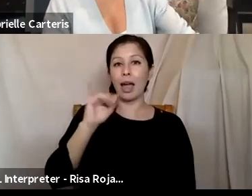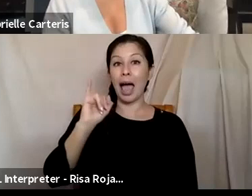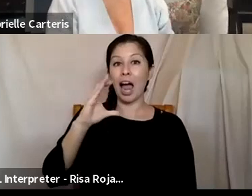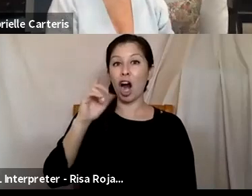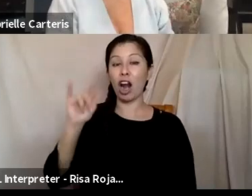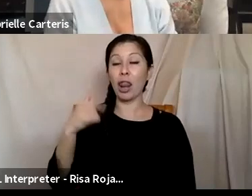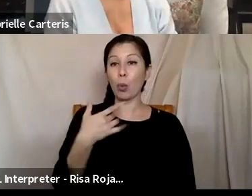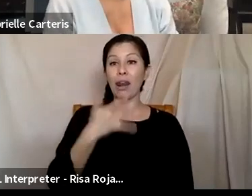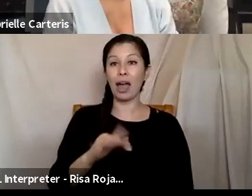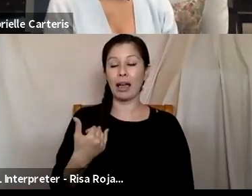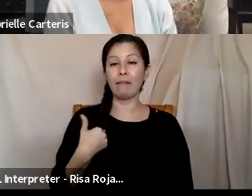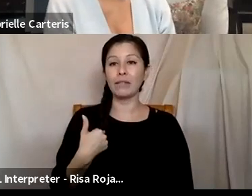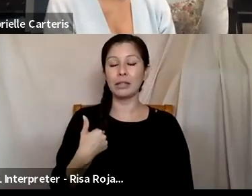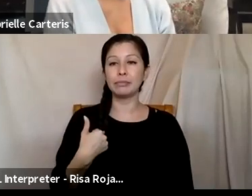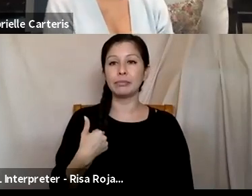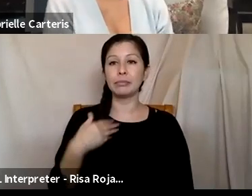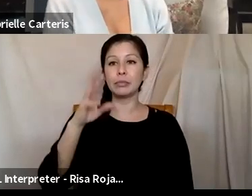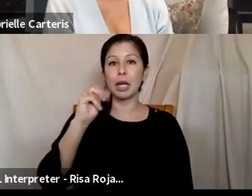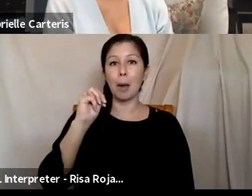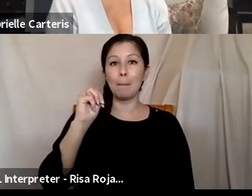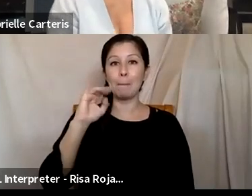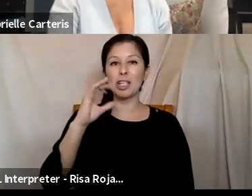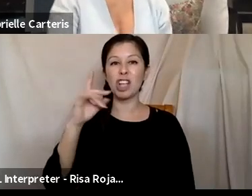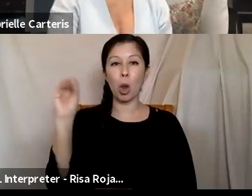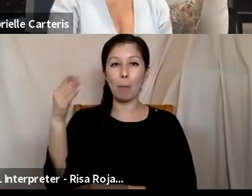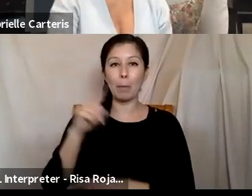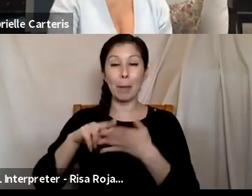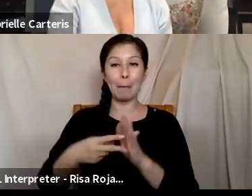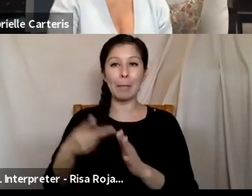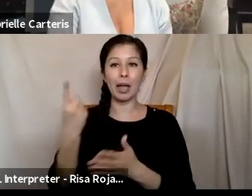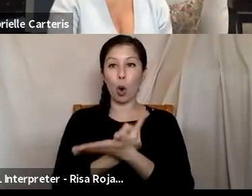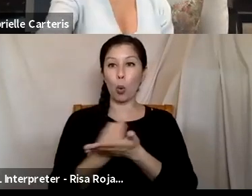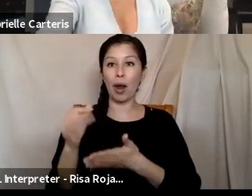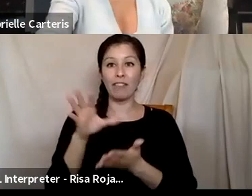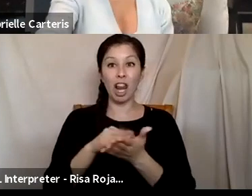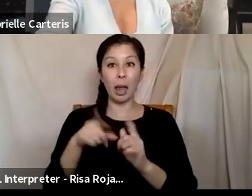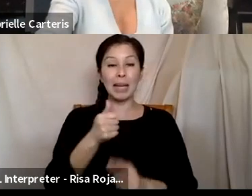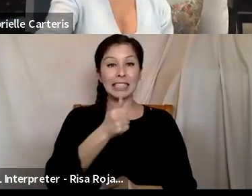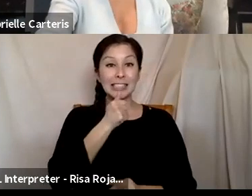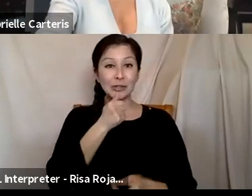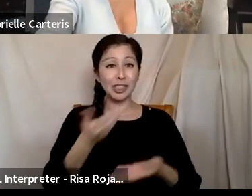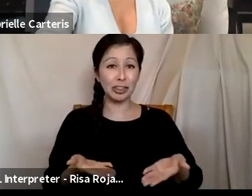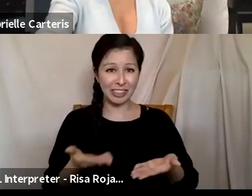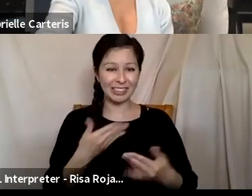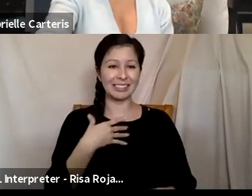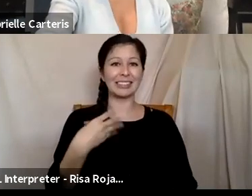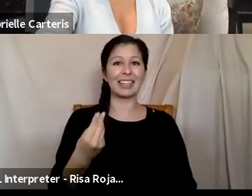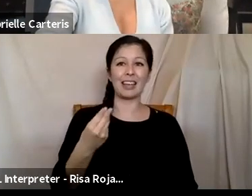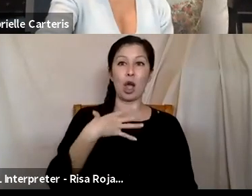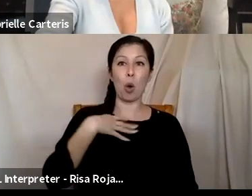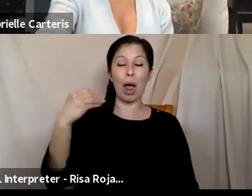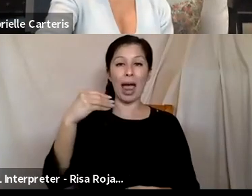were lucky enough to have Michelle Obama, but it meant a week of learning about Secret Service and White